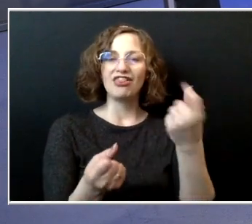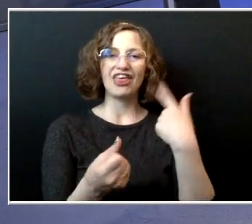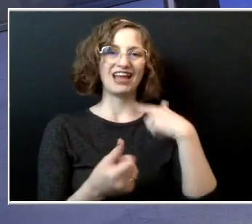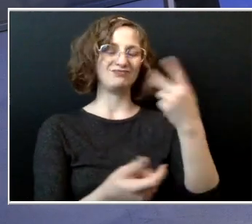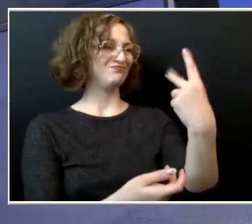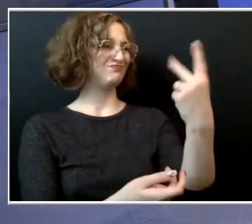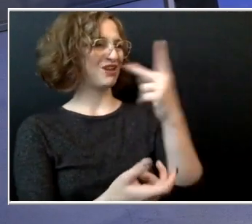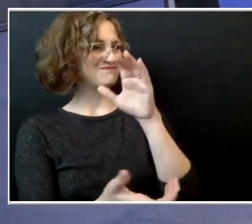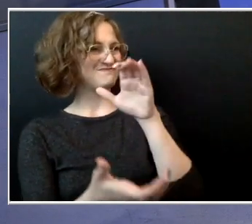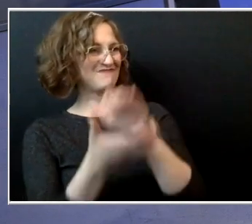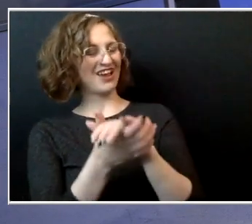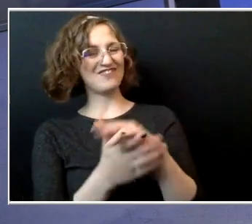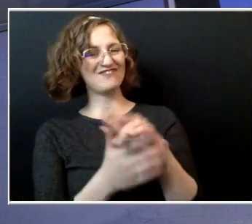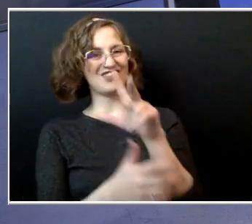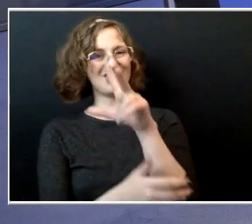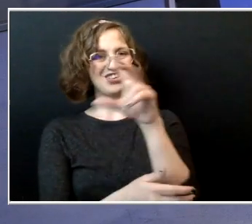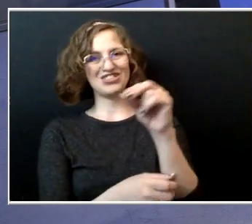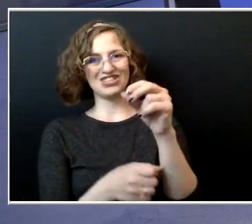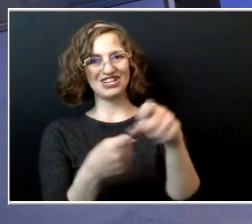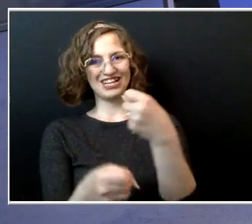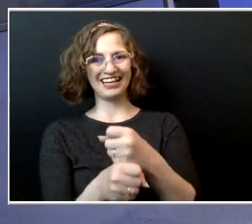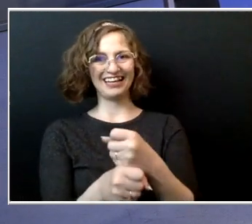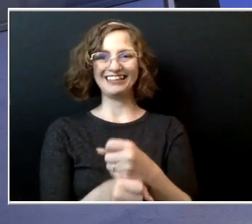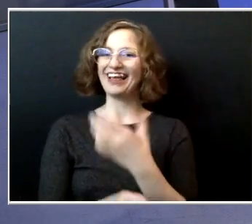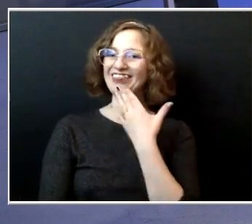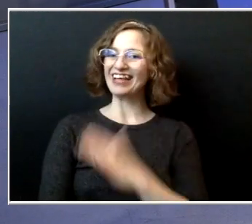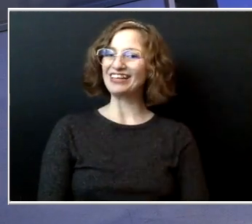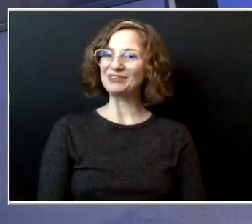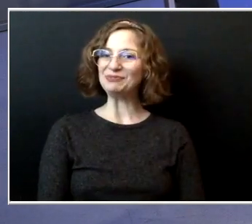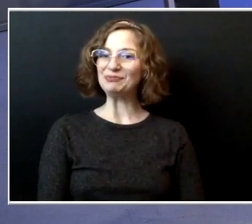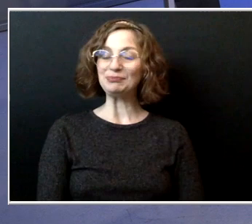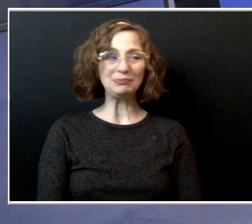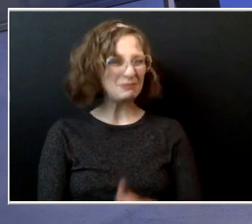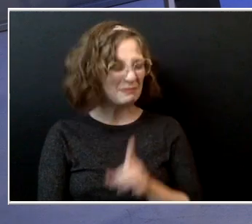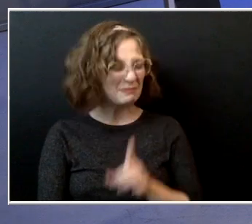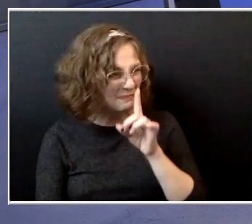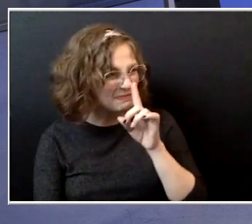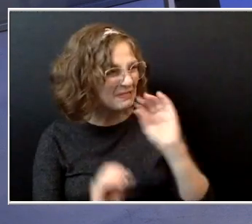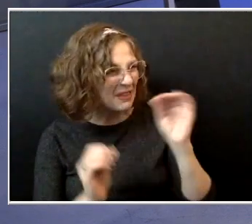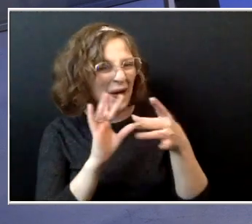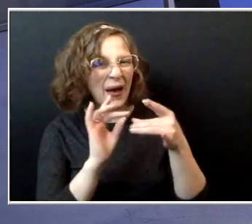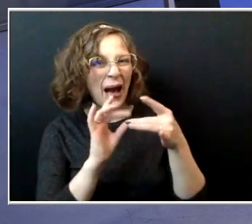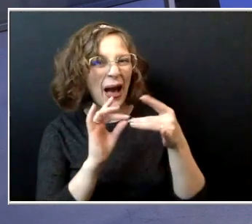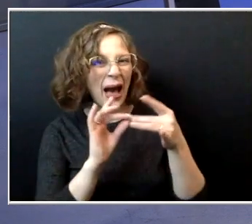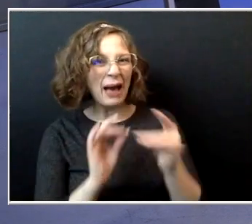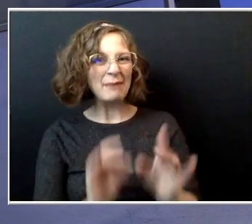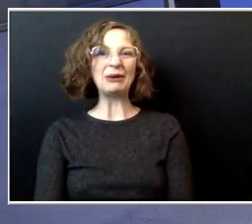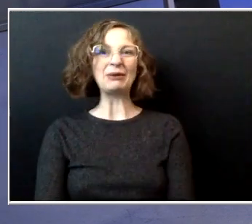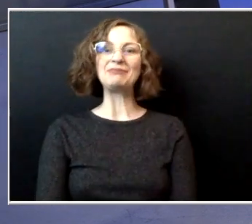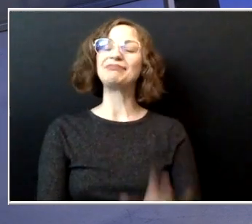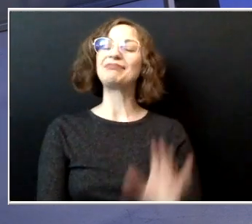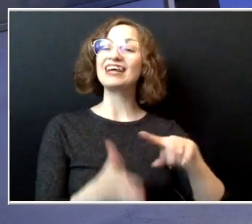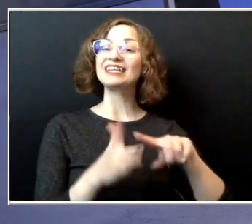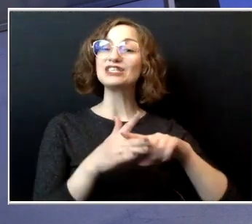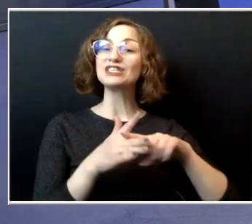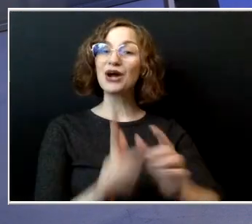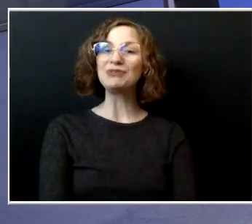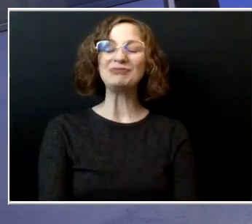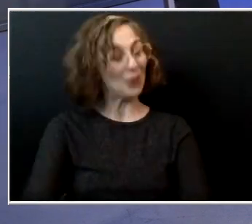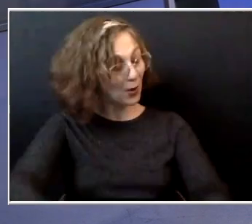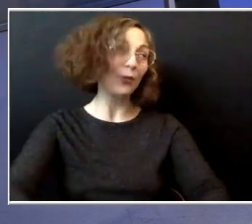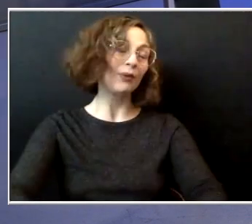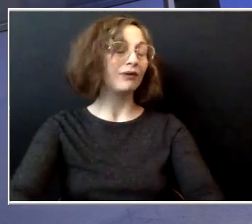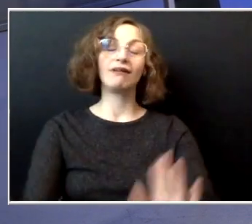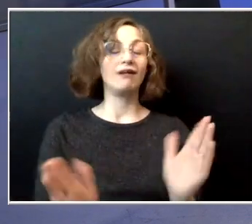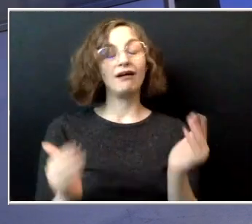Thank you. No comment at all? No comment at all. Get anything out of that? That's a start. Wow. That's a start. Okay, here we go. She's told me this is going to be